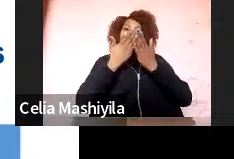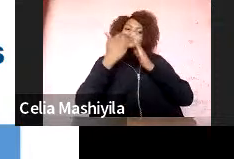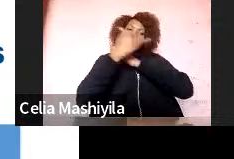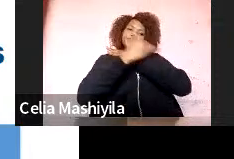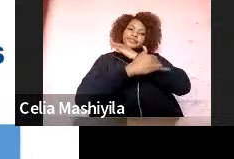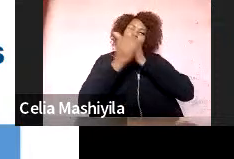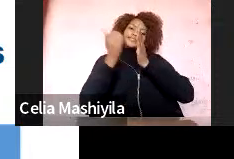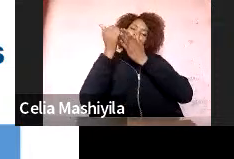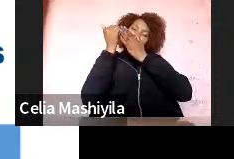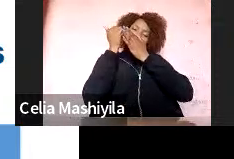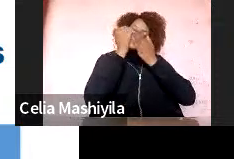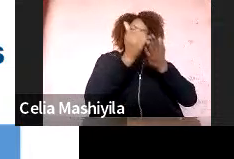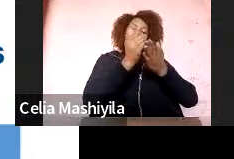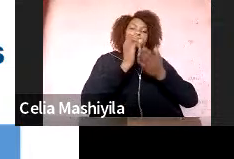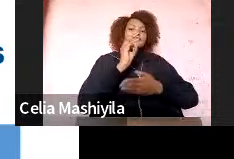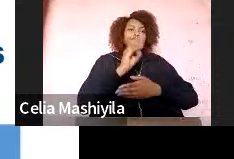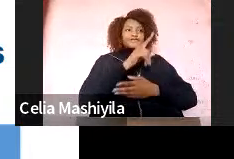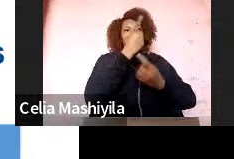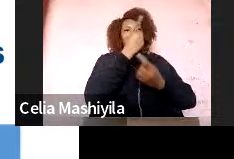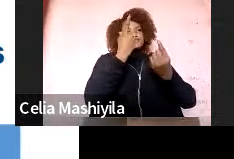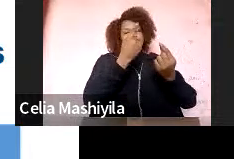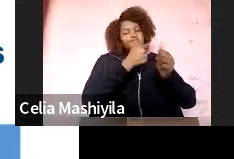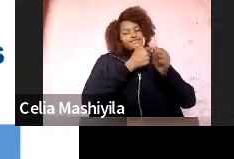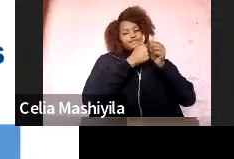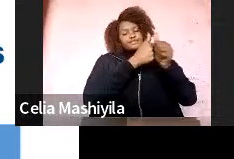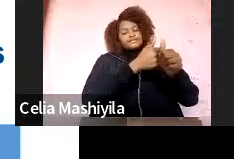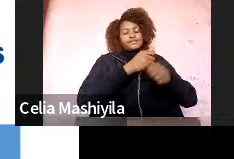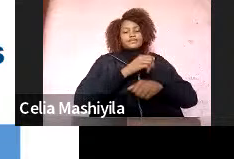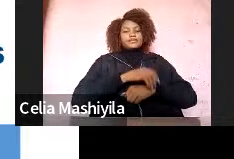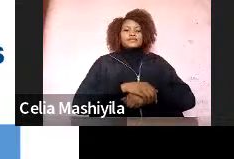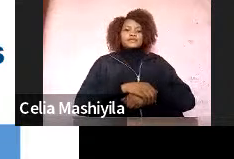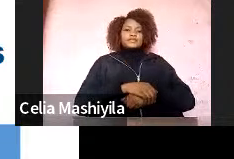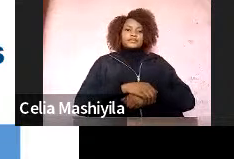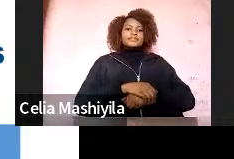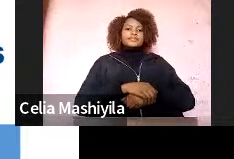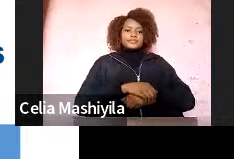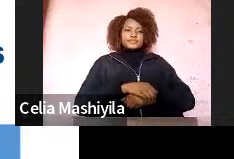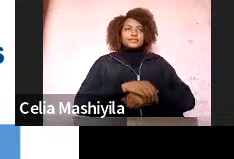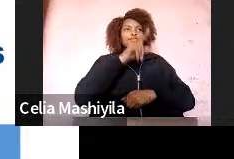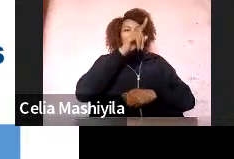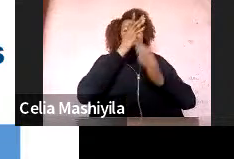Yes, you have the right to be represented by a professional.